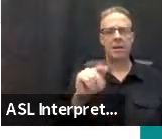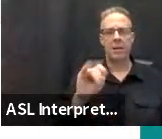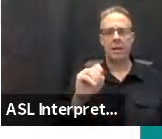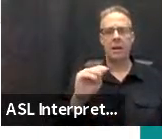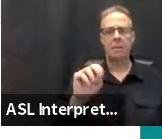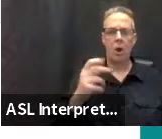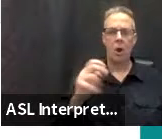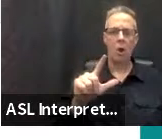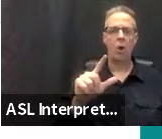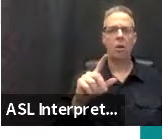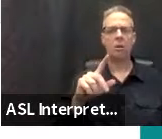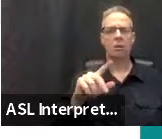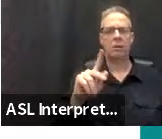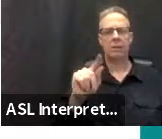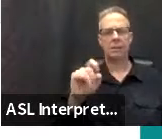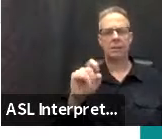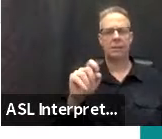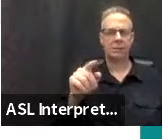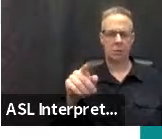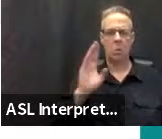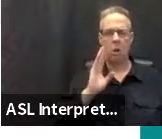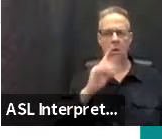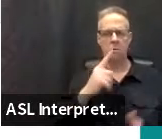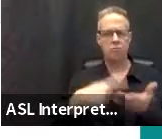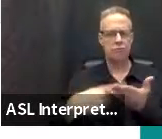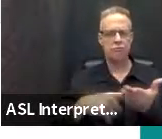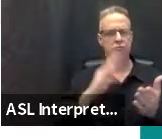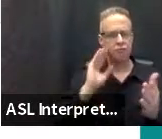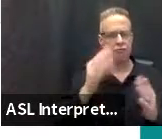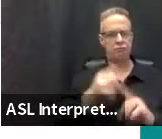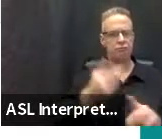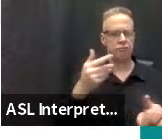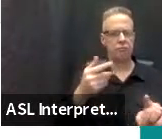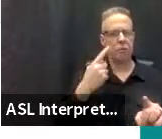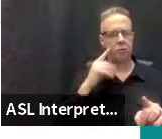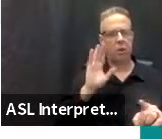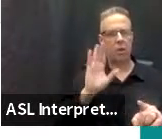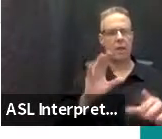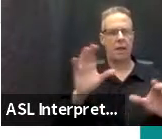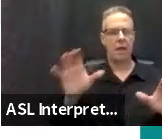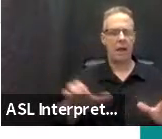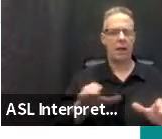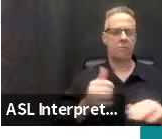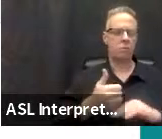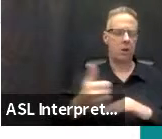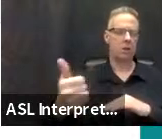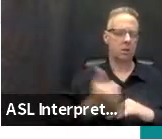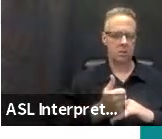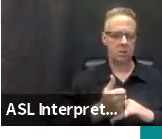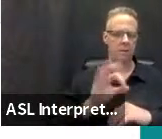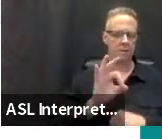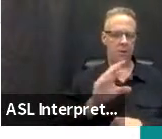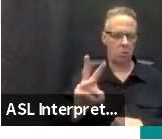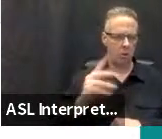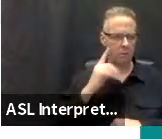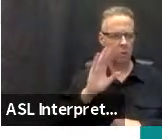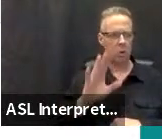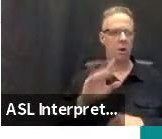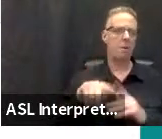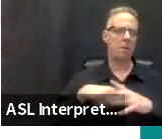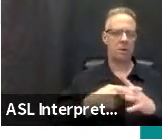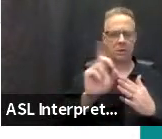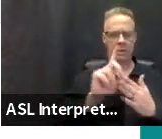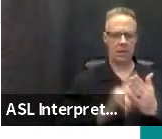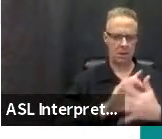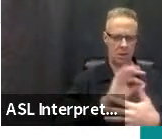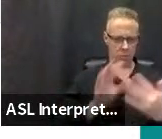a corridor overview, implementing the active transportation framework, preliminary design options. We're going to